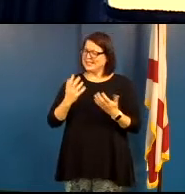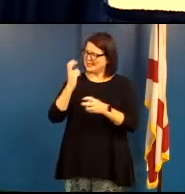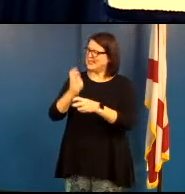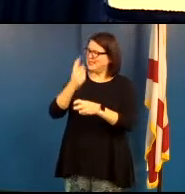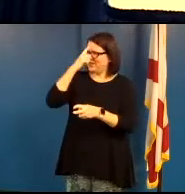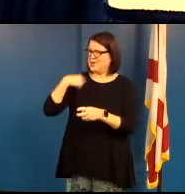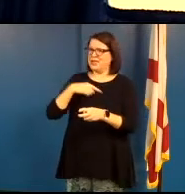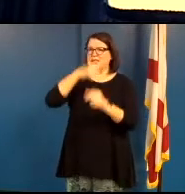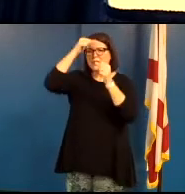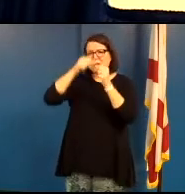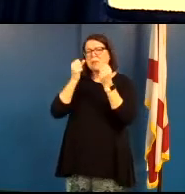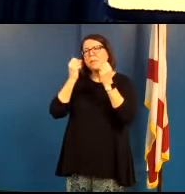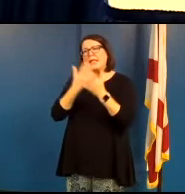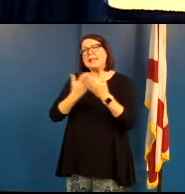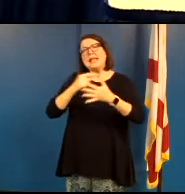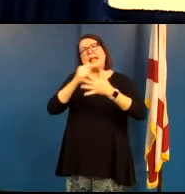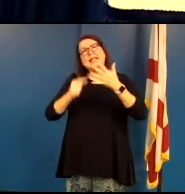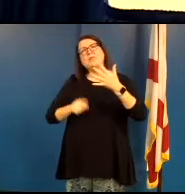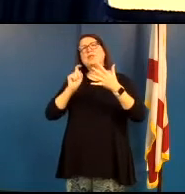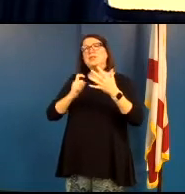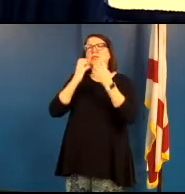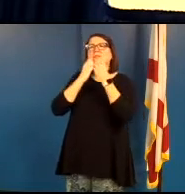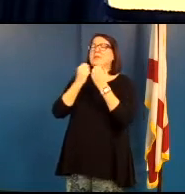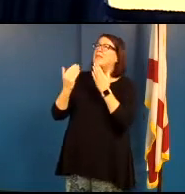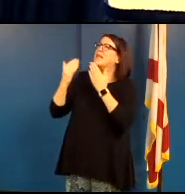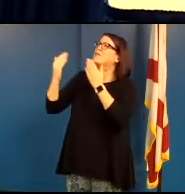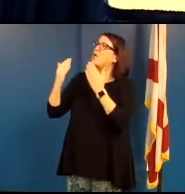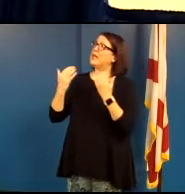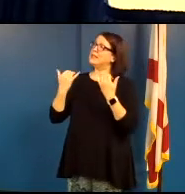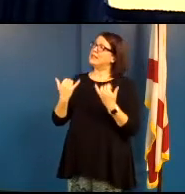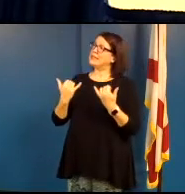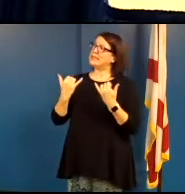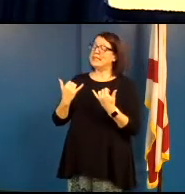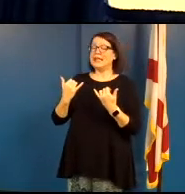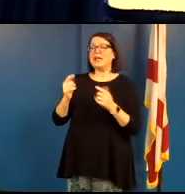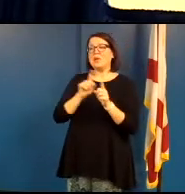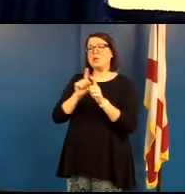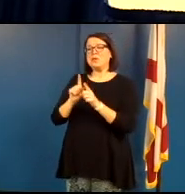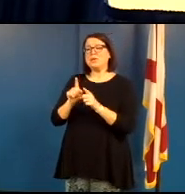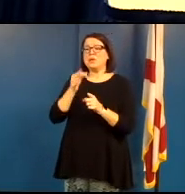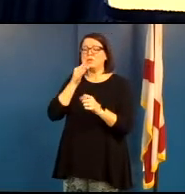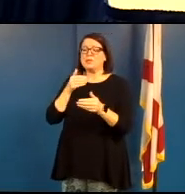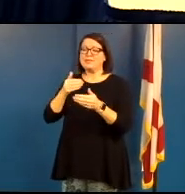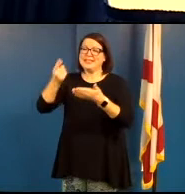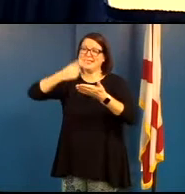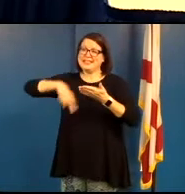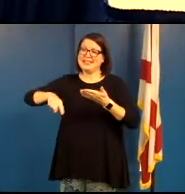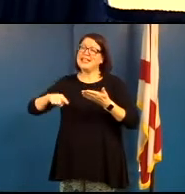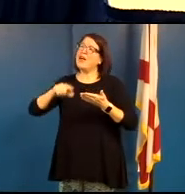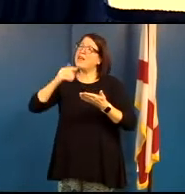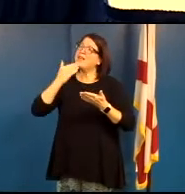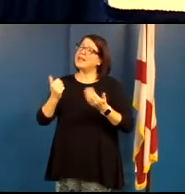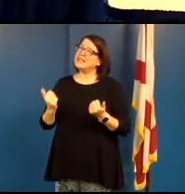on this eve of Thanksgiving week, we do express our gratitude for each and every employee, staff person, faculty